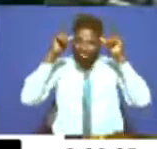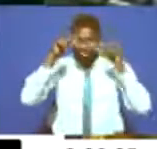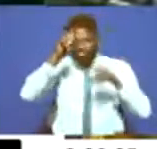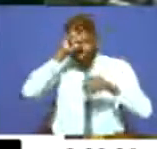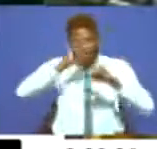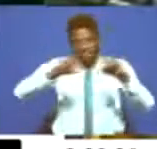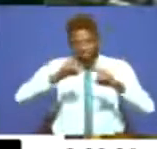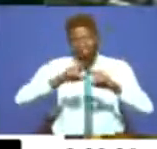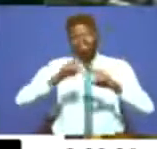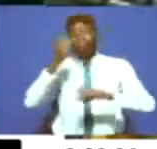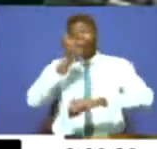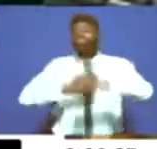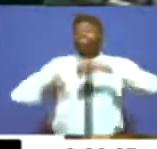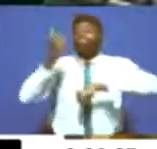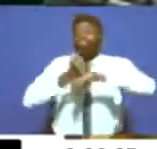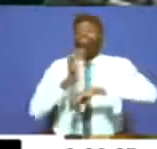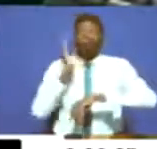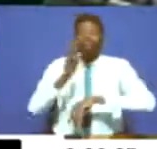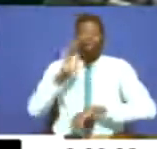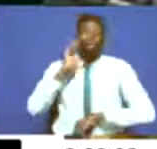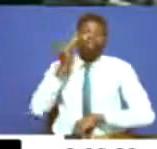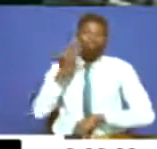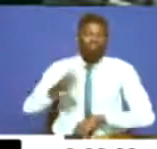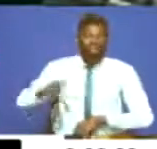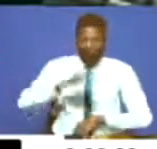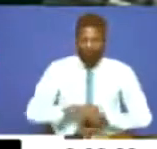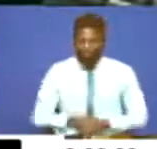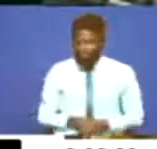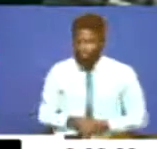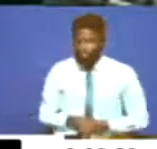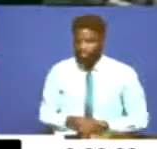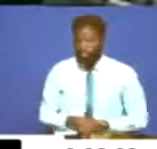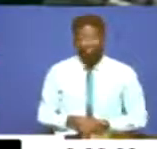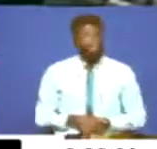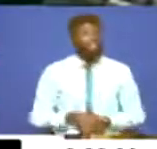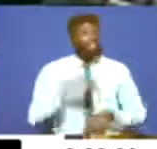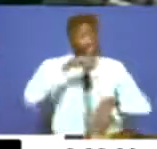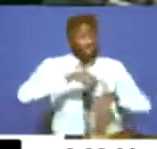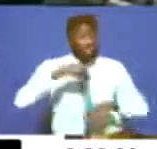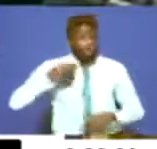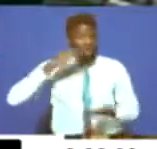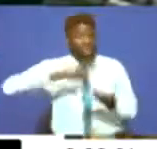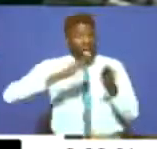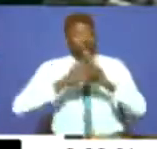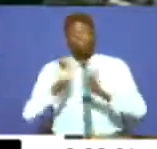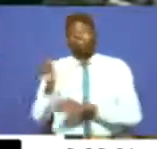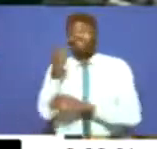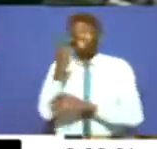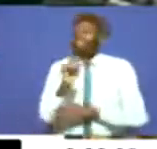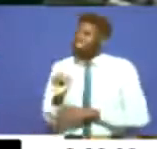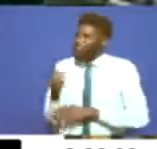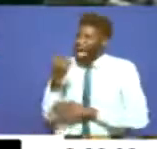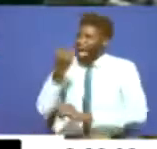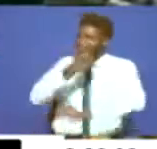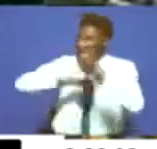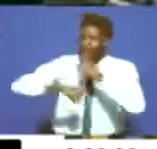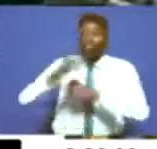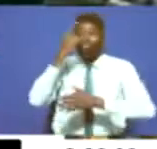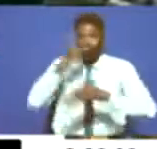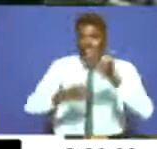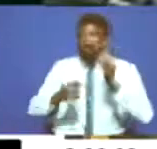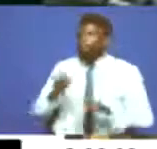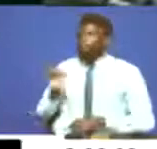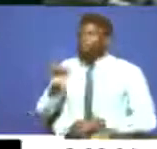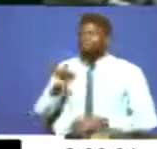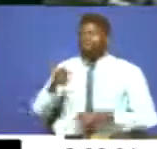first thing I'll do is to scrap the Ministry of Youth. How can the youth, who account